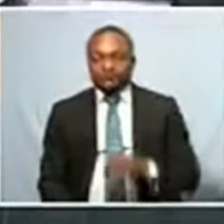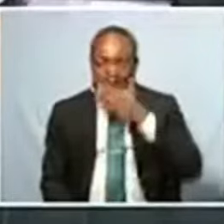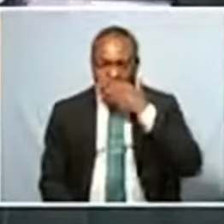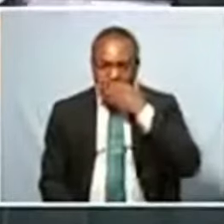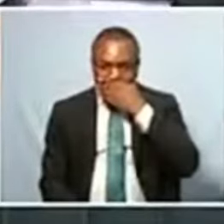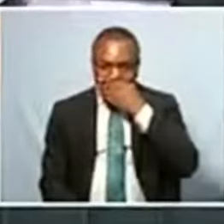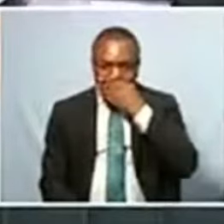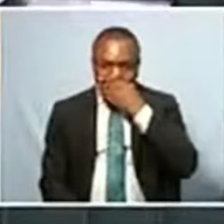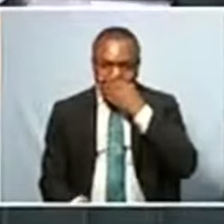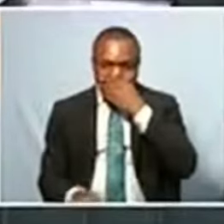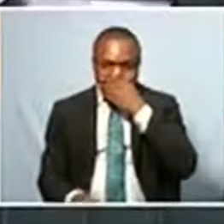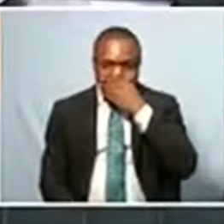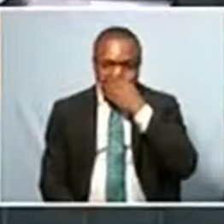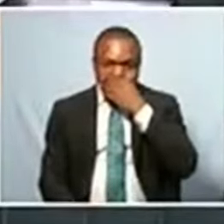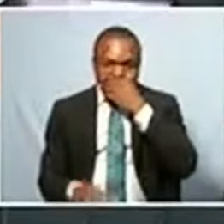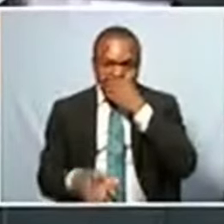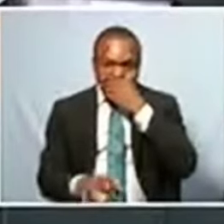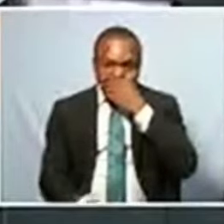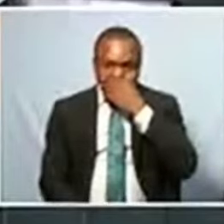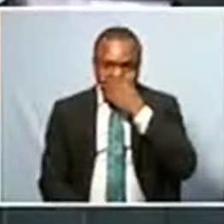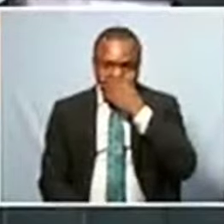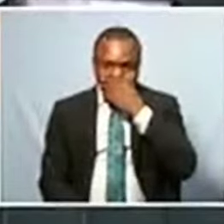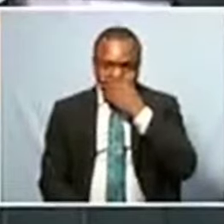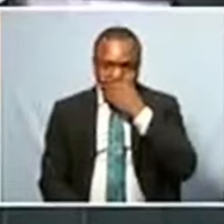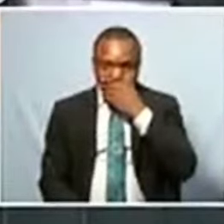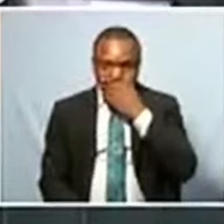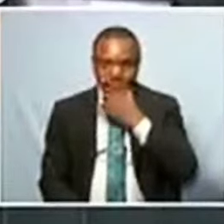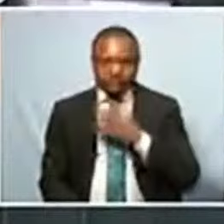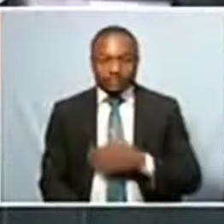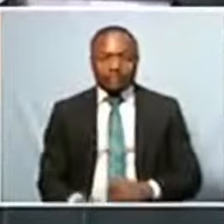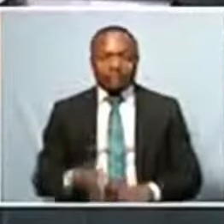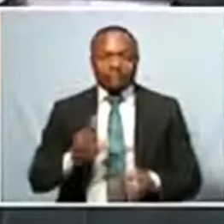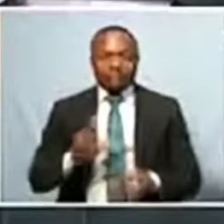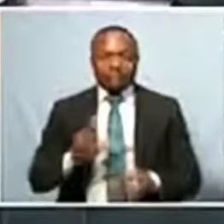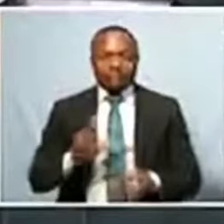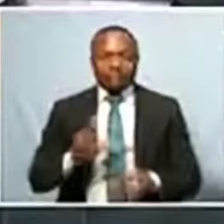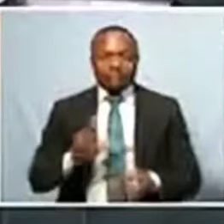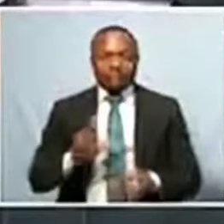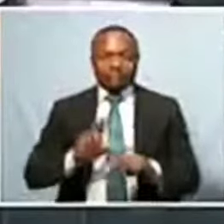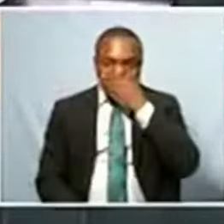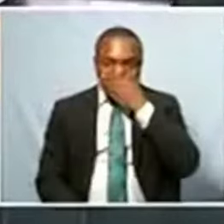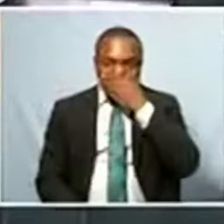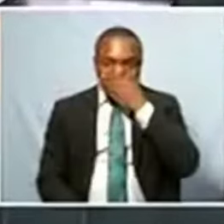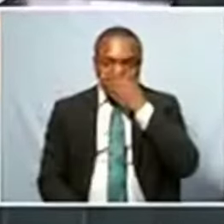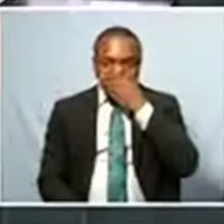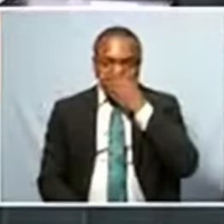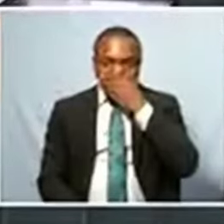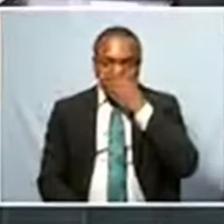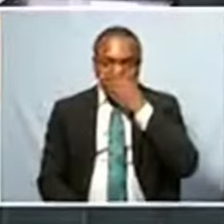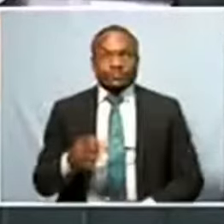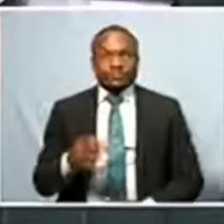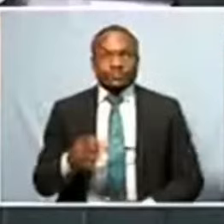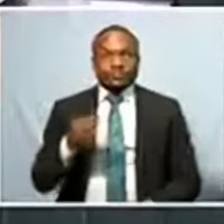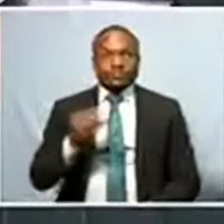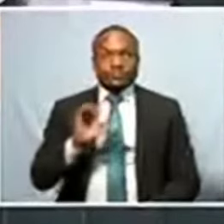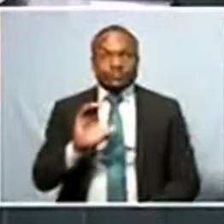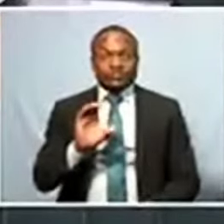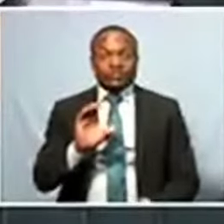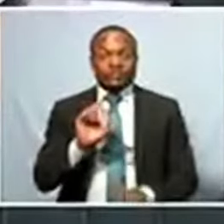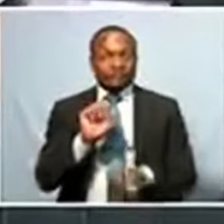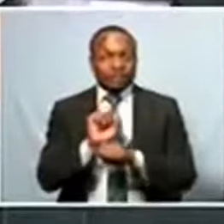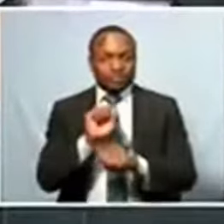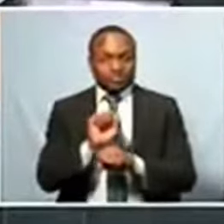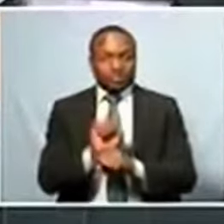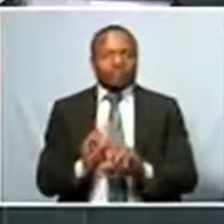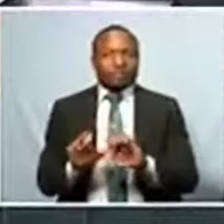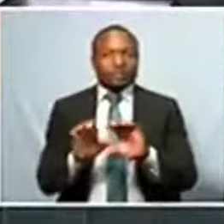Thank you so much, Mr. Chairman. Mr. Chairman, I feel sorry for FIC for the amount of work they are doing